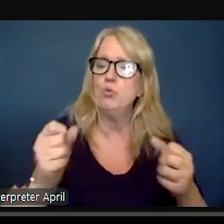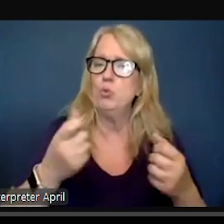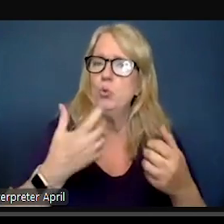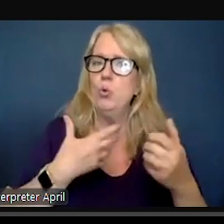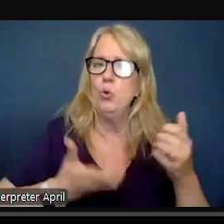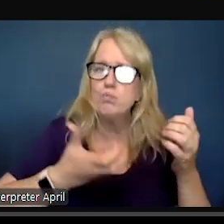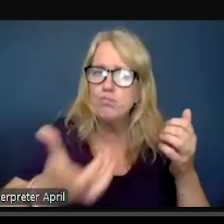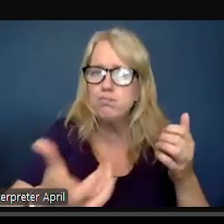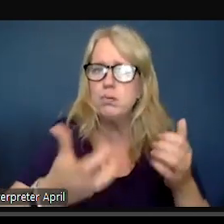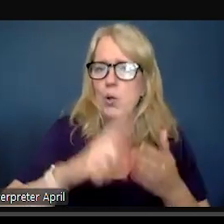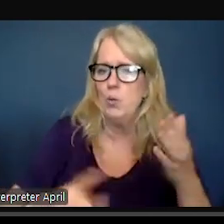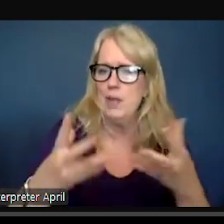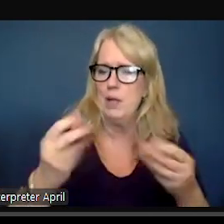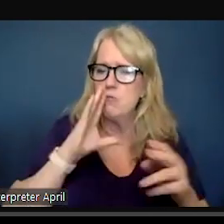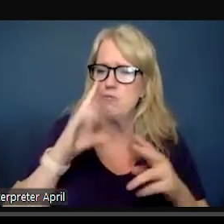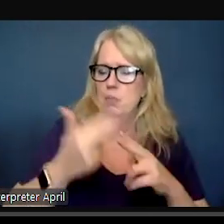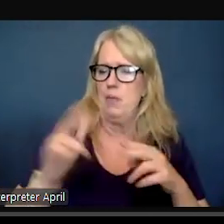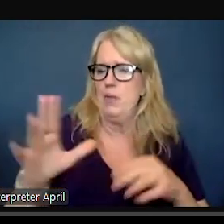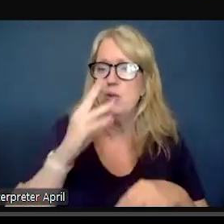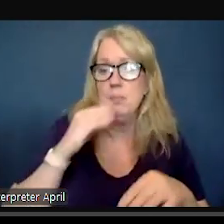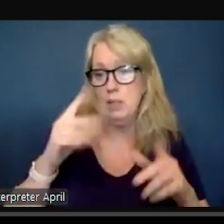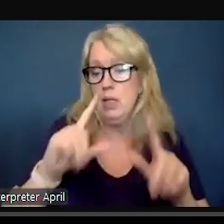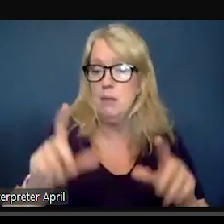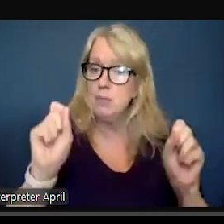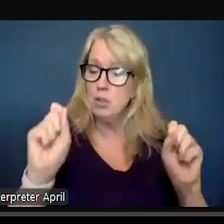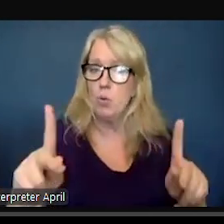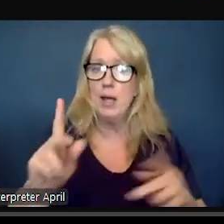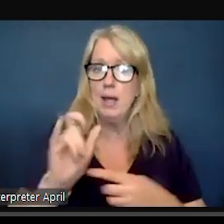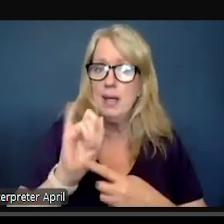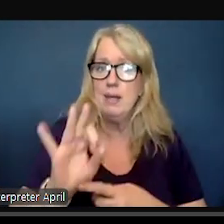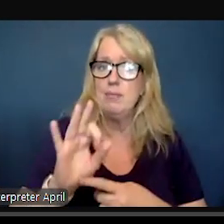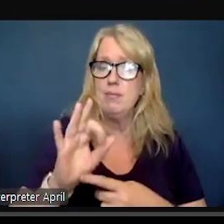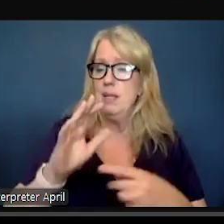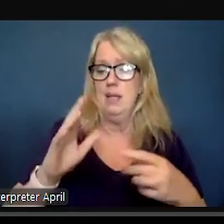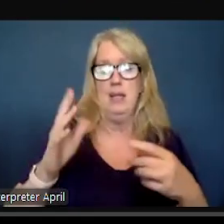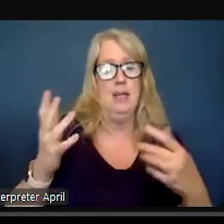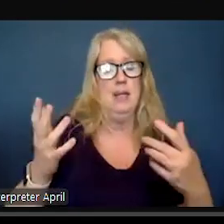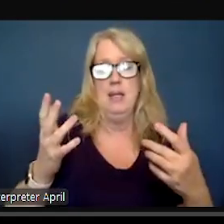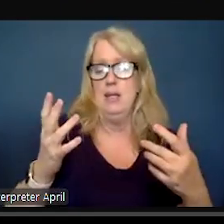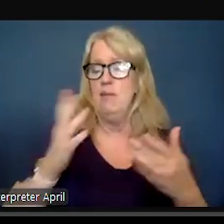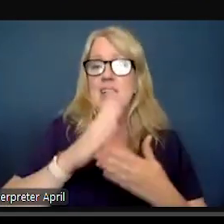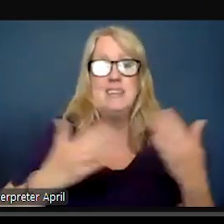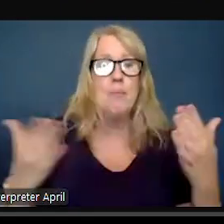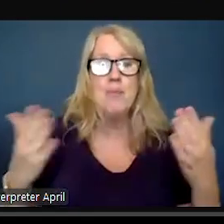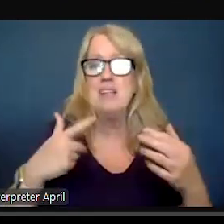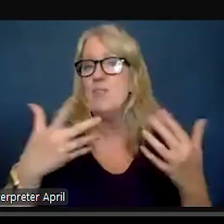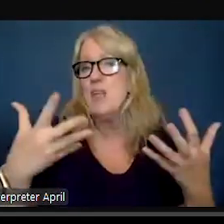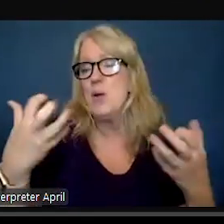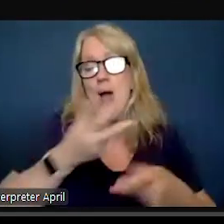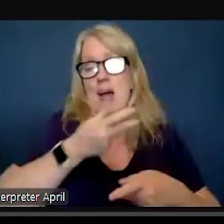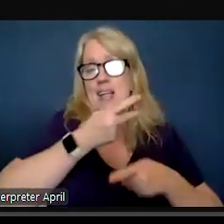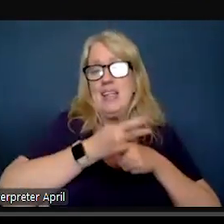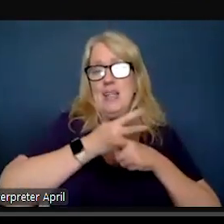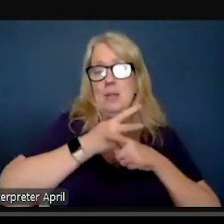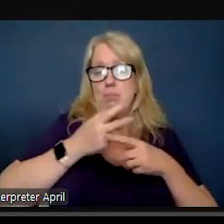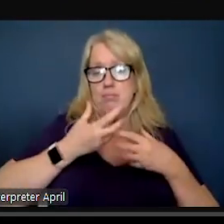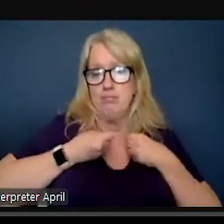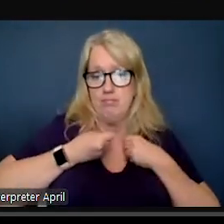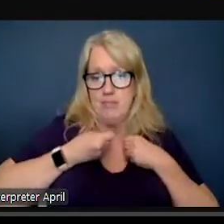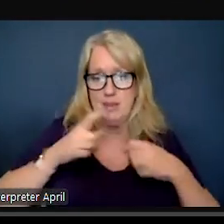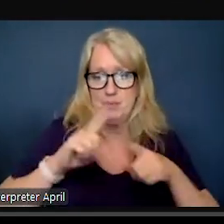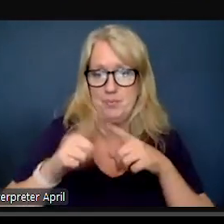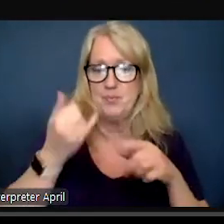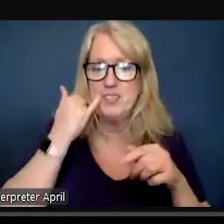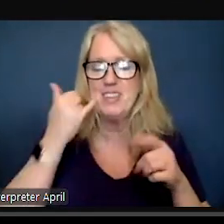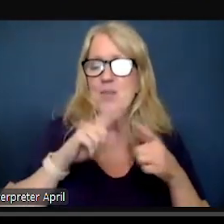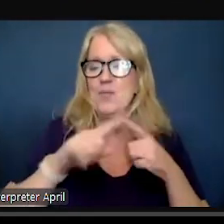want about their experiences, and also being okay if there are certain things that they want to keep to themselves, and